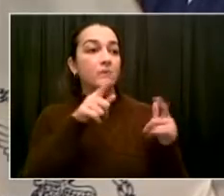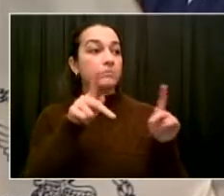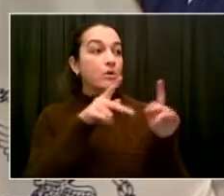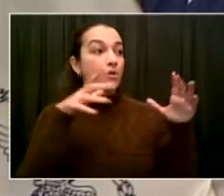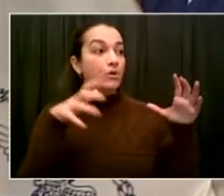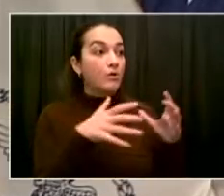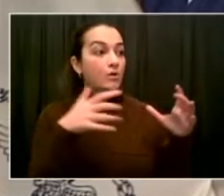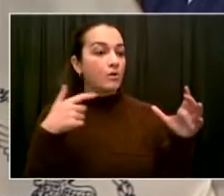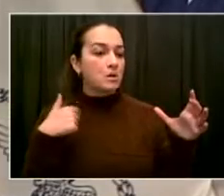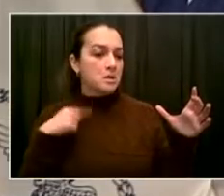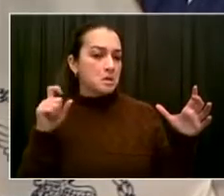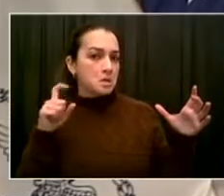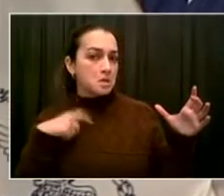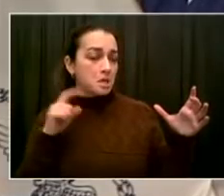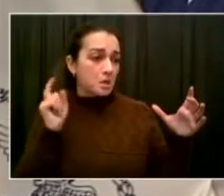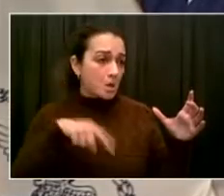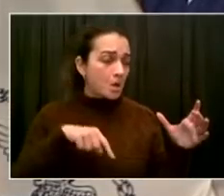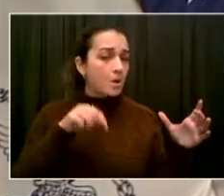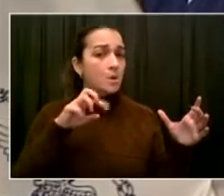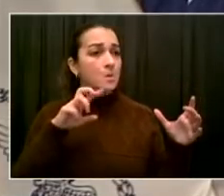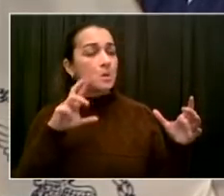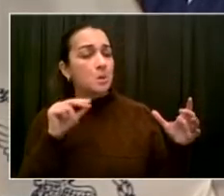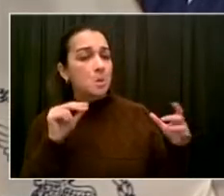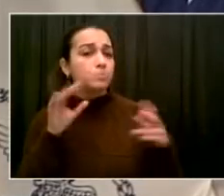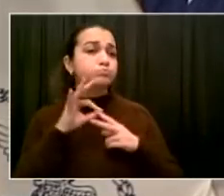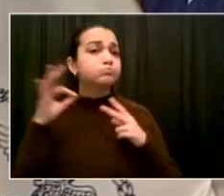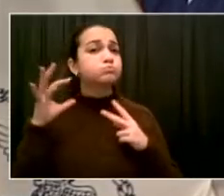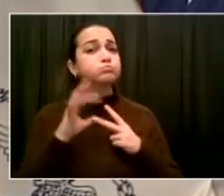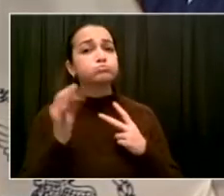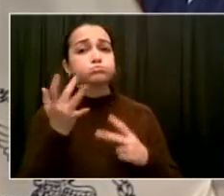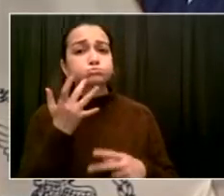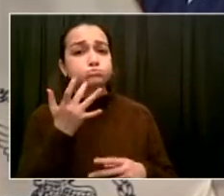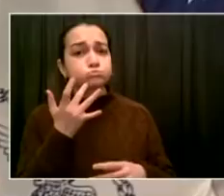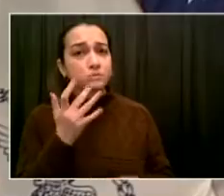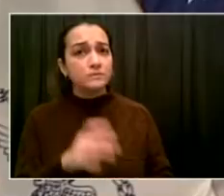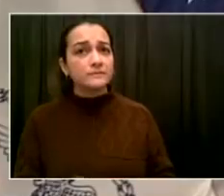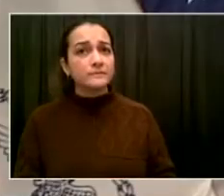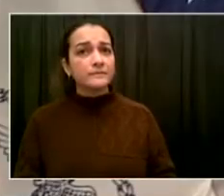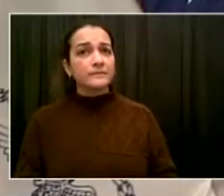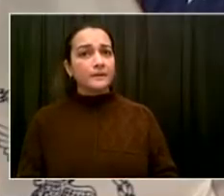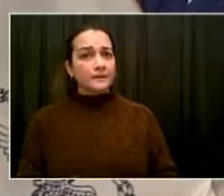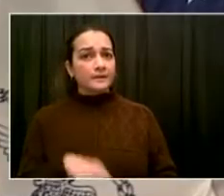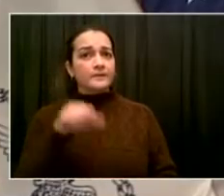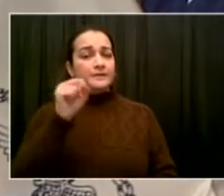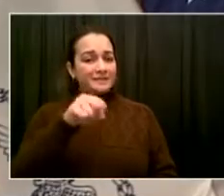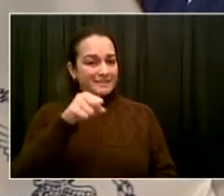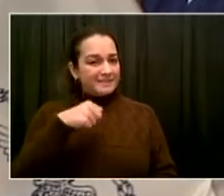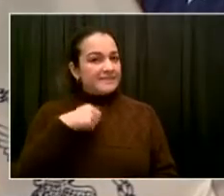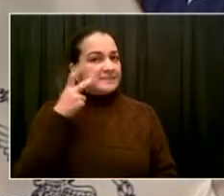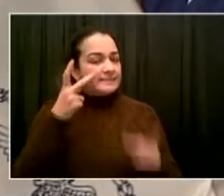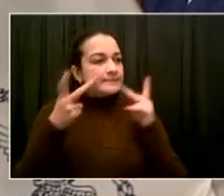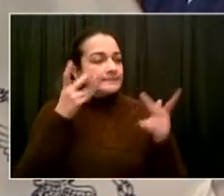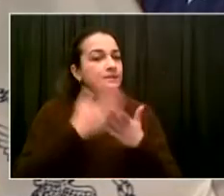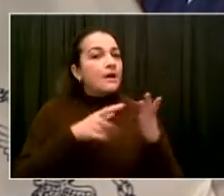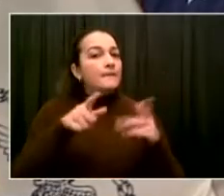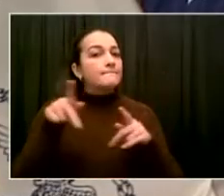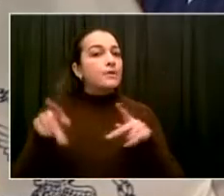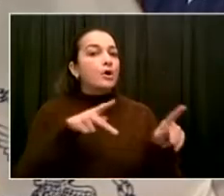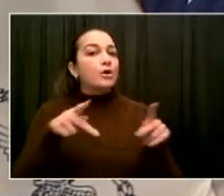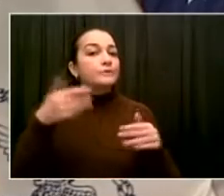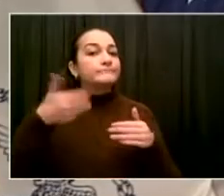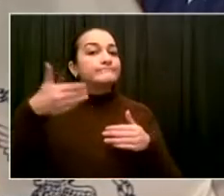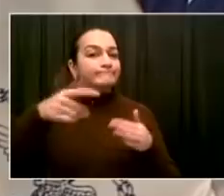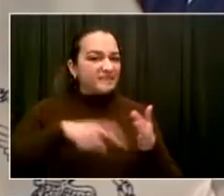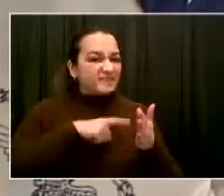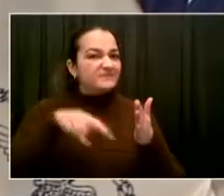office, are canceling parties. I'm wondering, what are your plans for the New Year's Eve celebration, which gathers lots and lots of people,